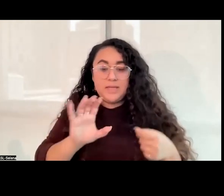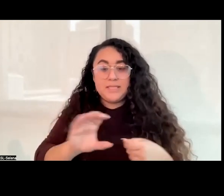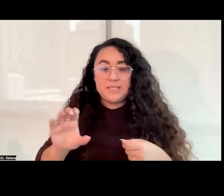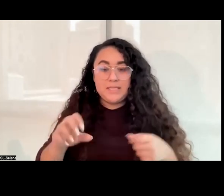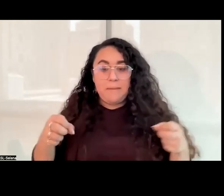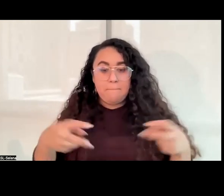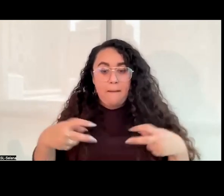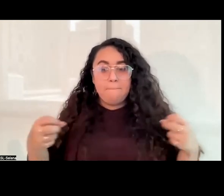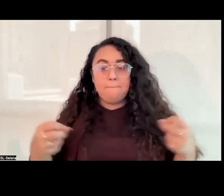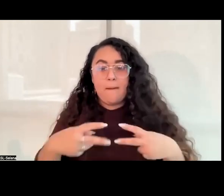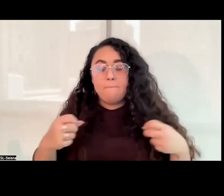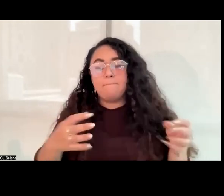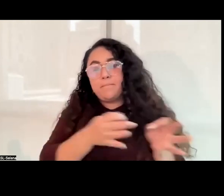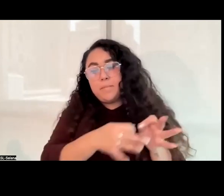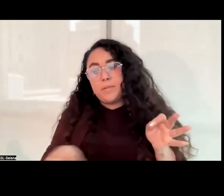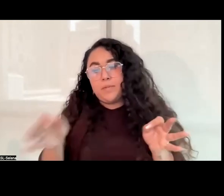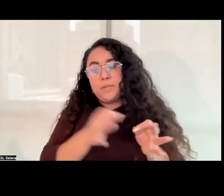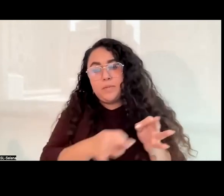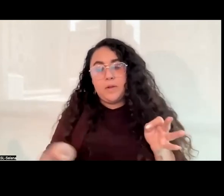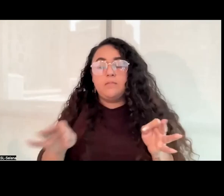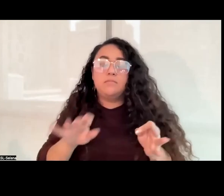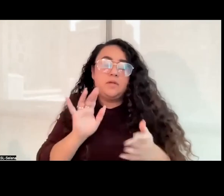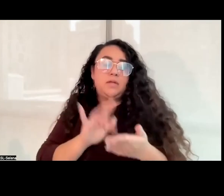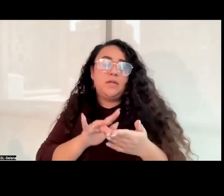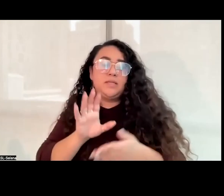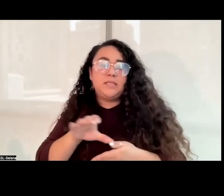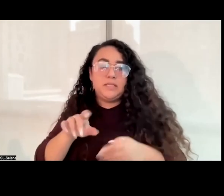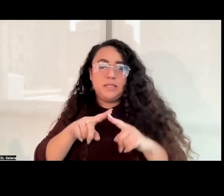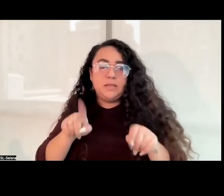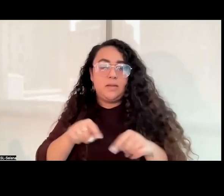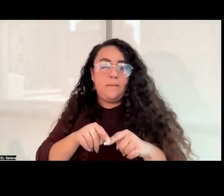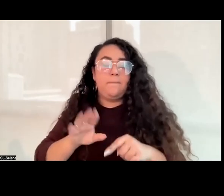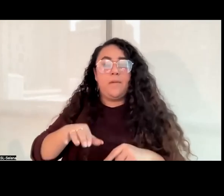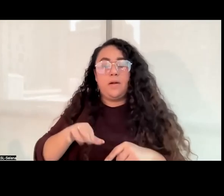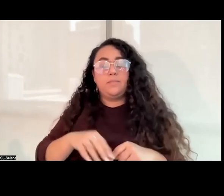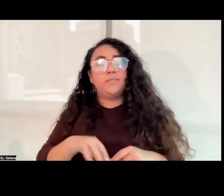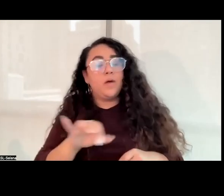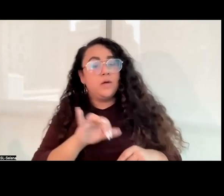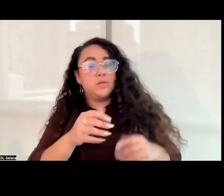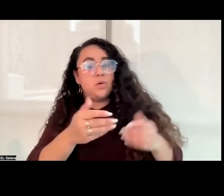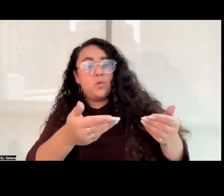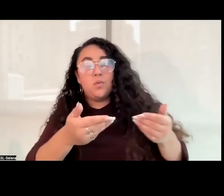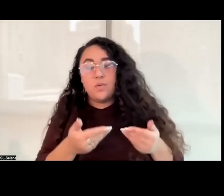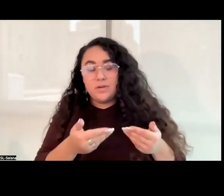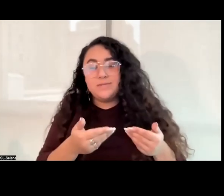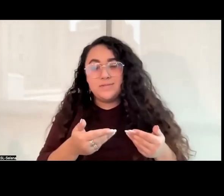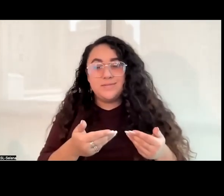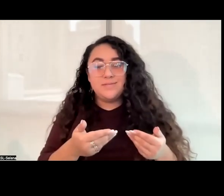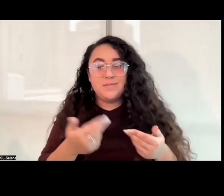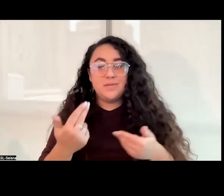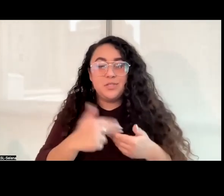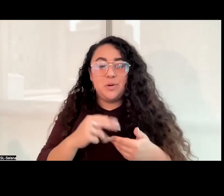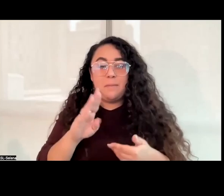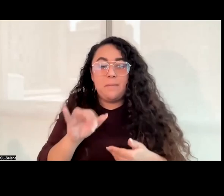closed captioning of this event. So if you need to access it, please do. And I also want to welcome, as we are joined by